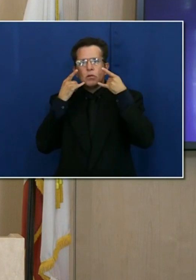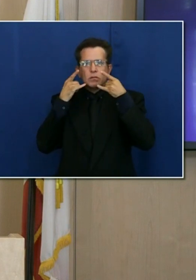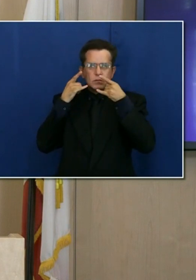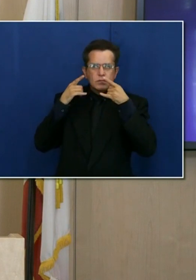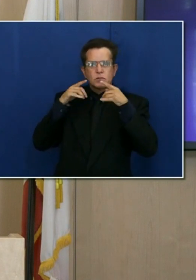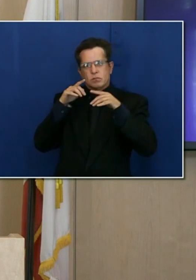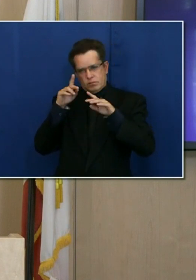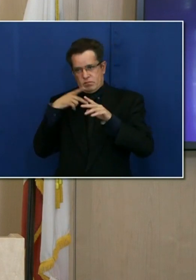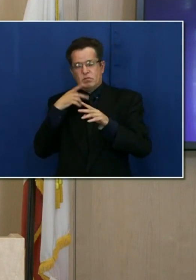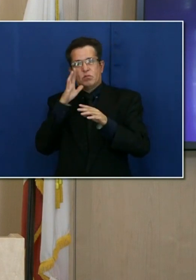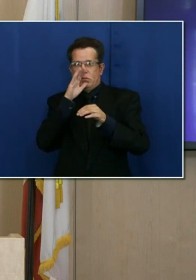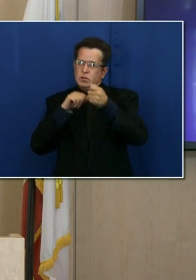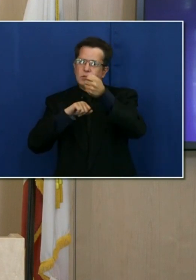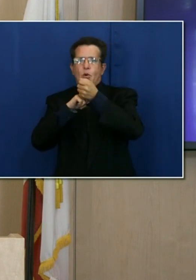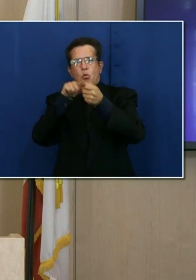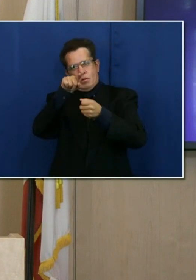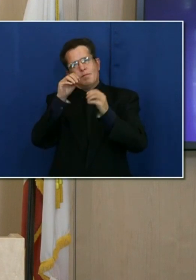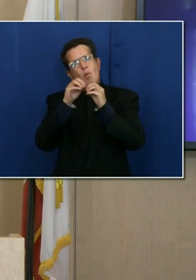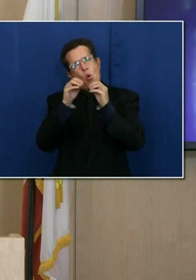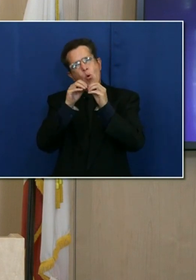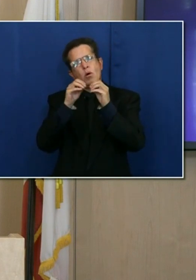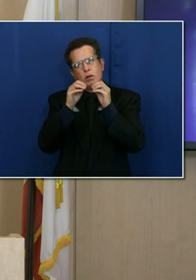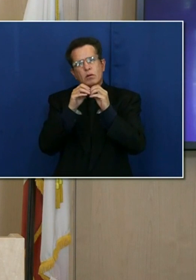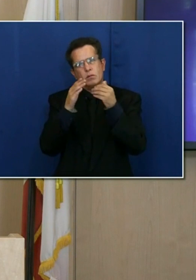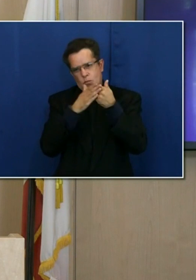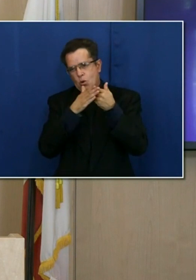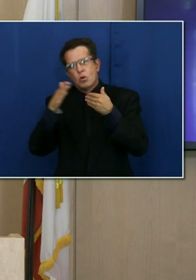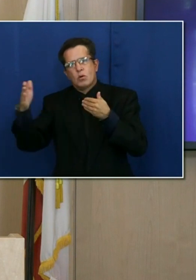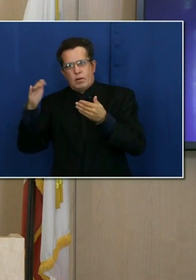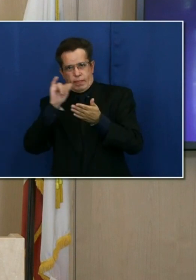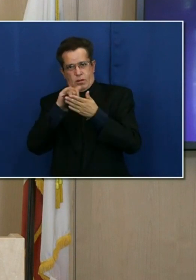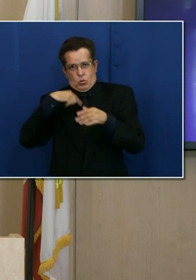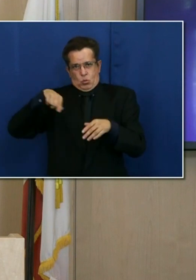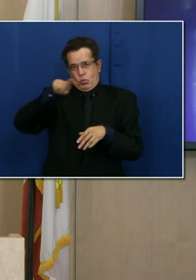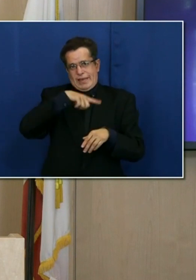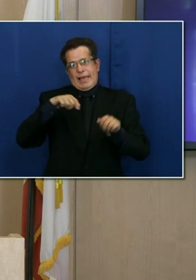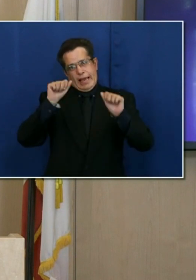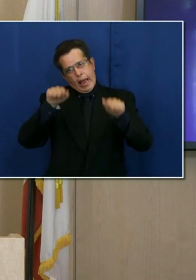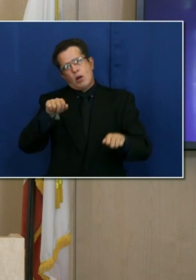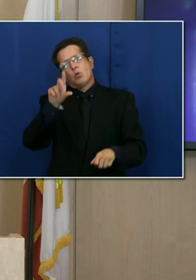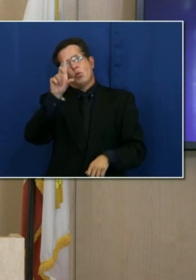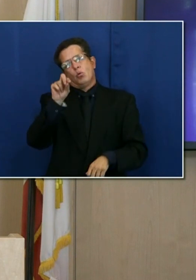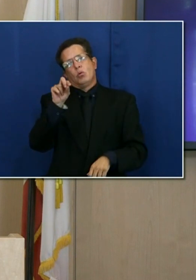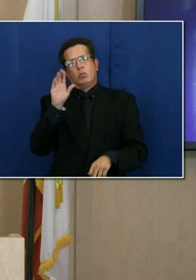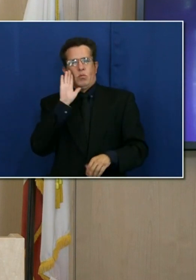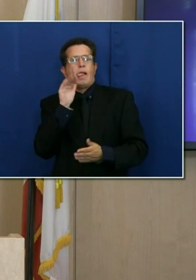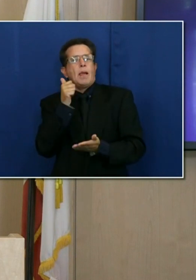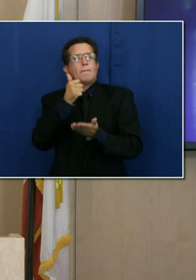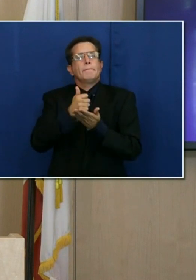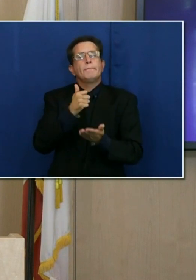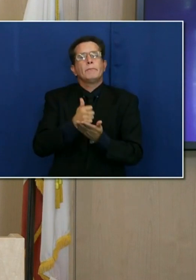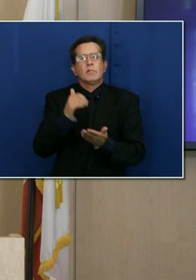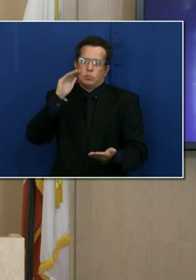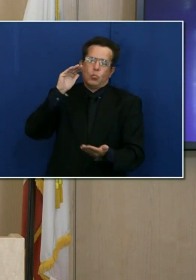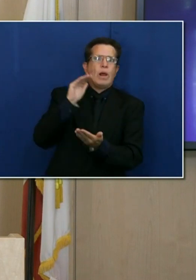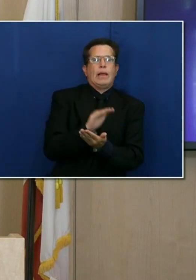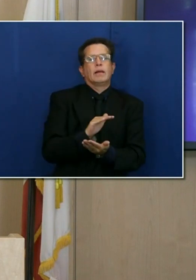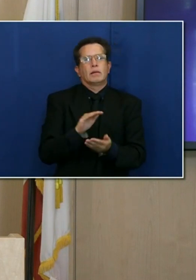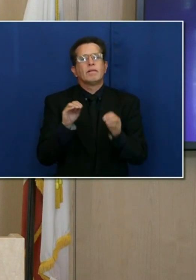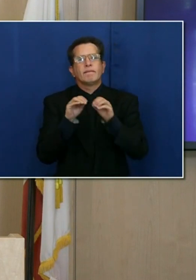And we encourage everybody to do that, because that is the one thing that we can all do that will truly make a difference in the spread of this